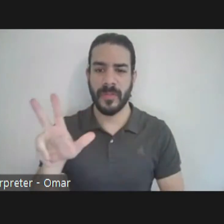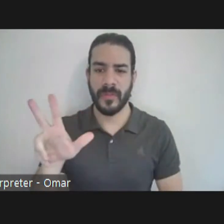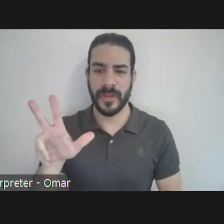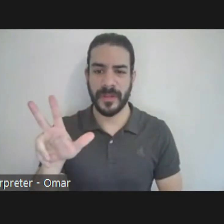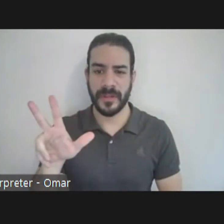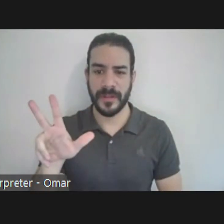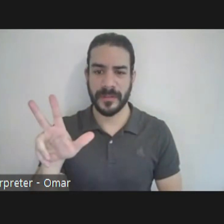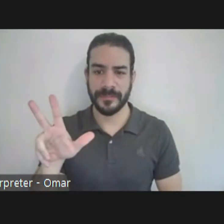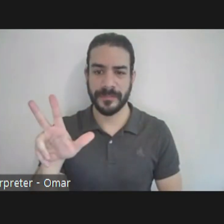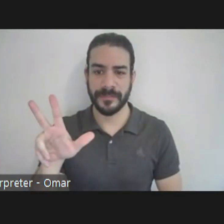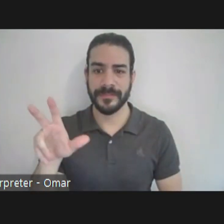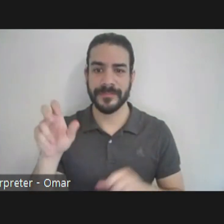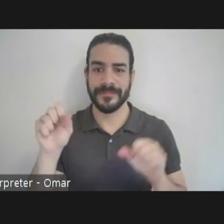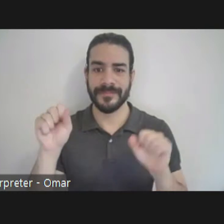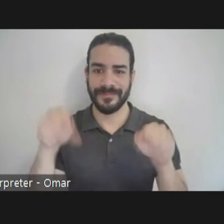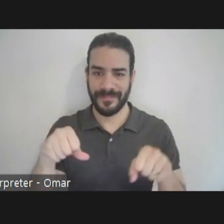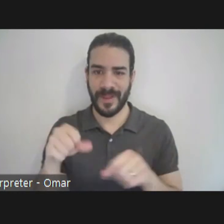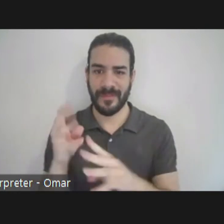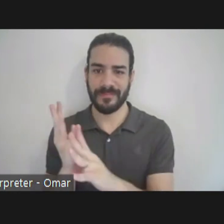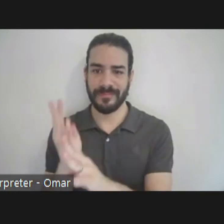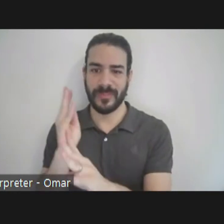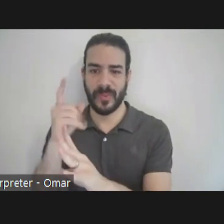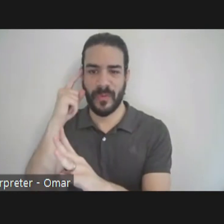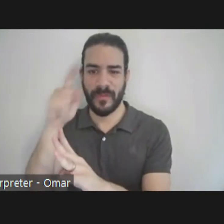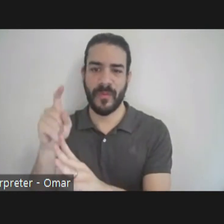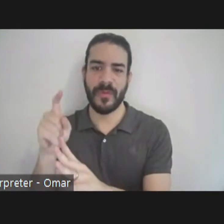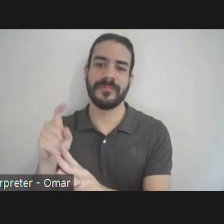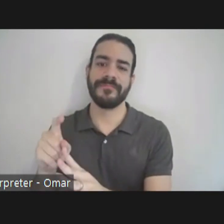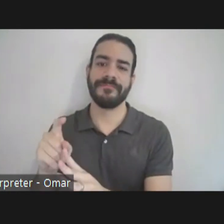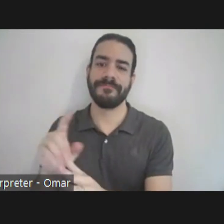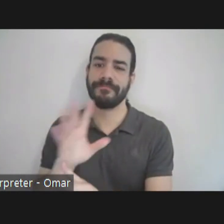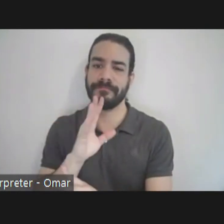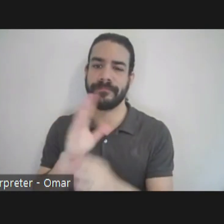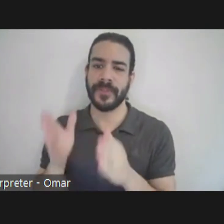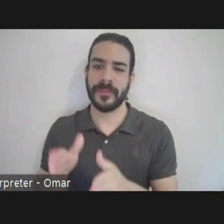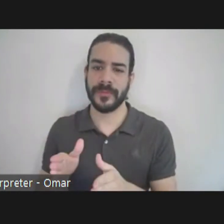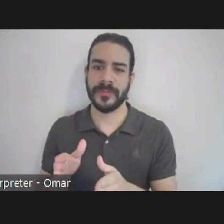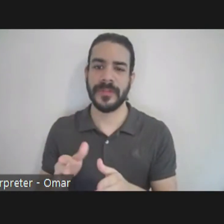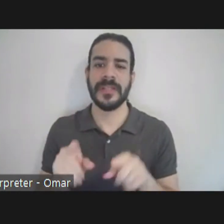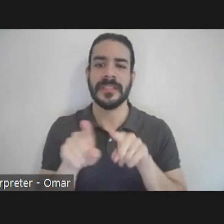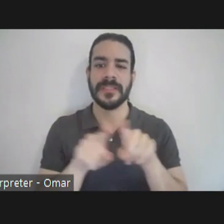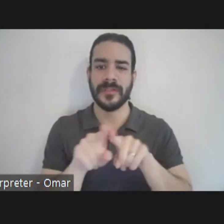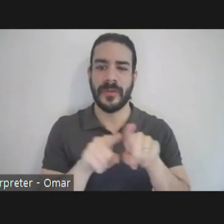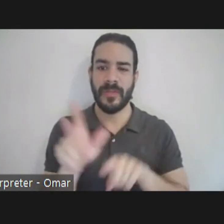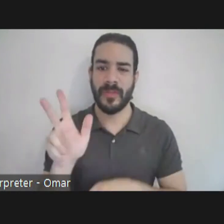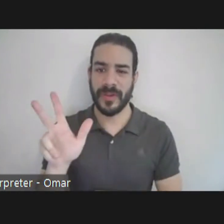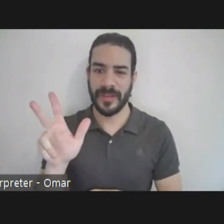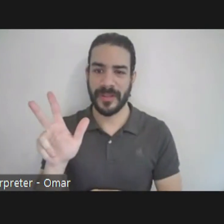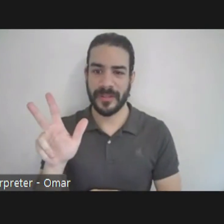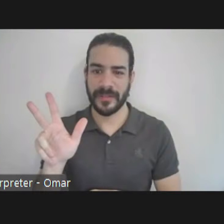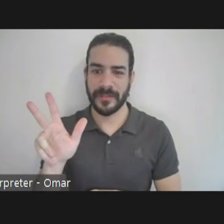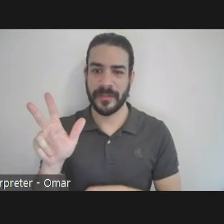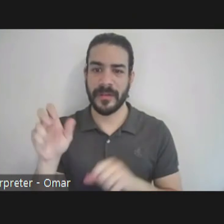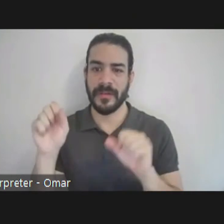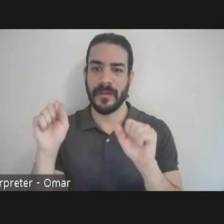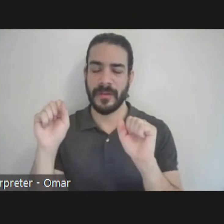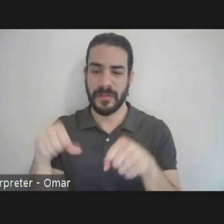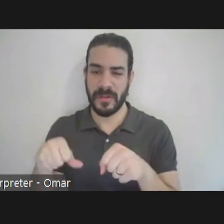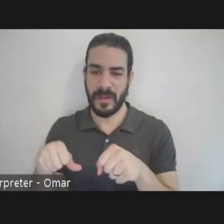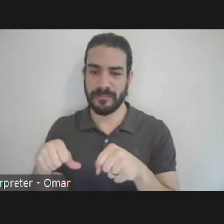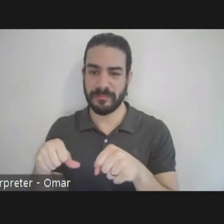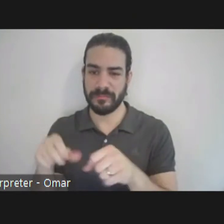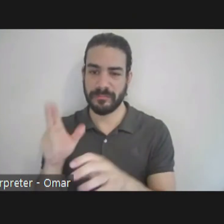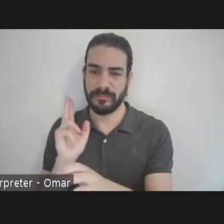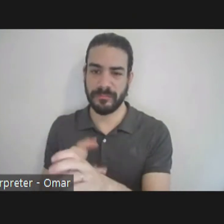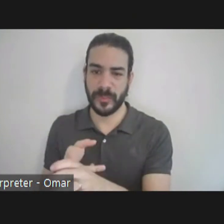put you into the speaker's queue. Again, press *3 to be placed in the speaker's